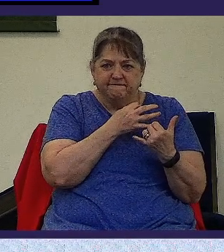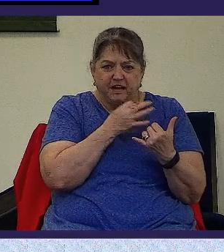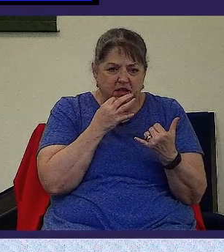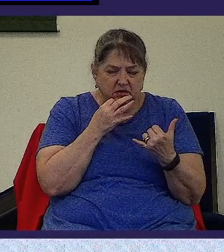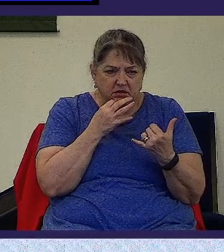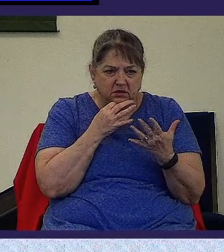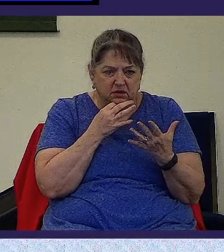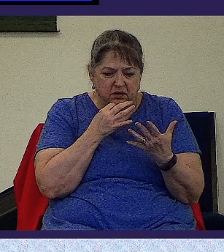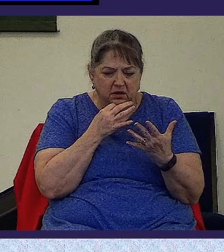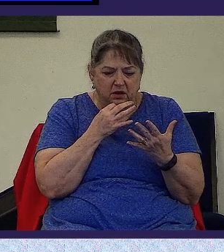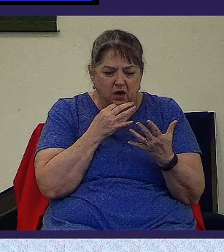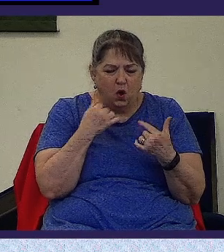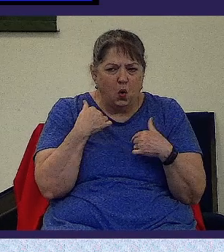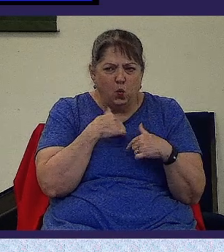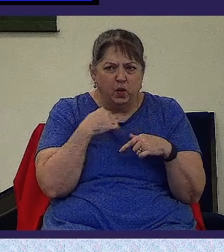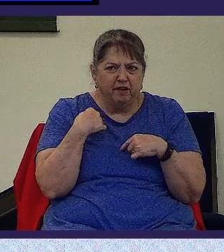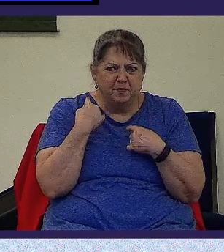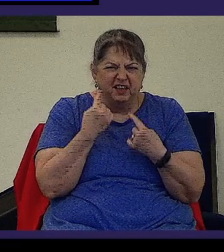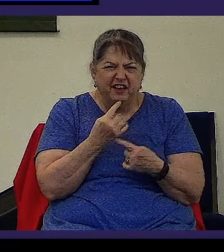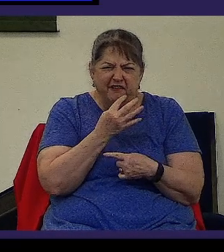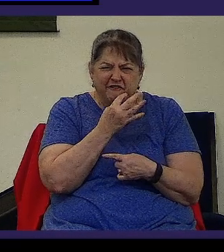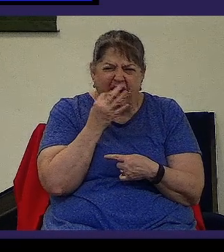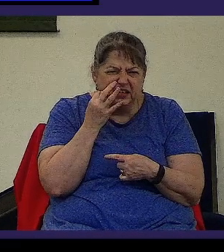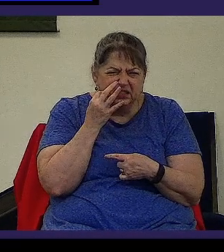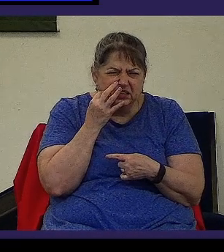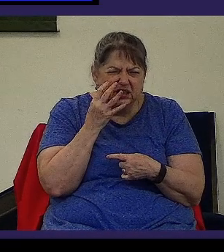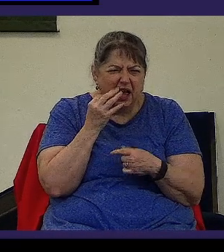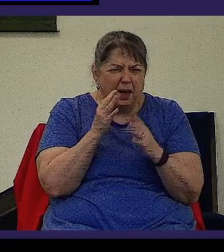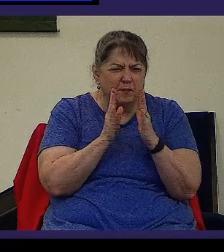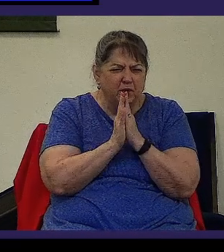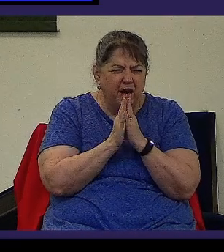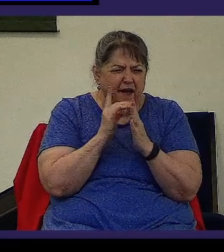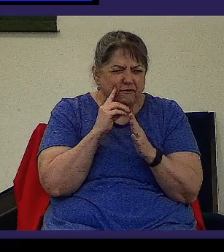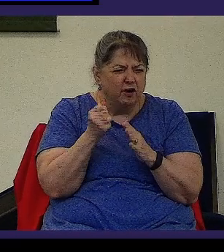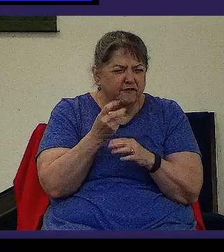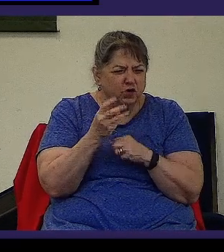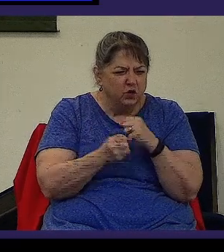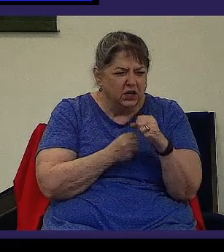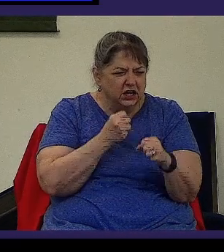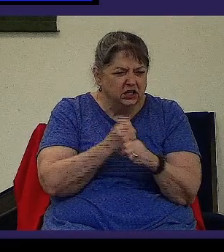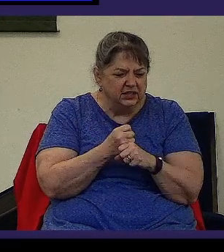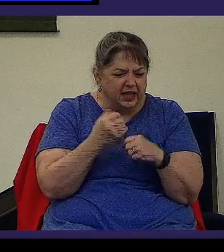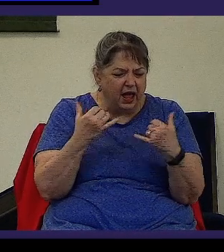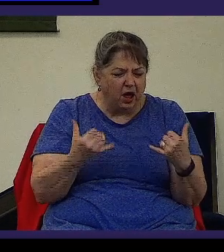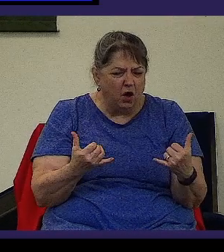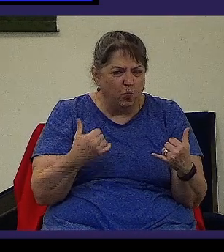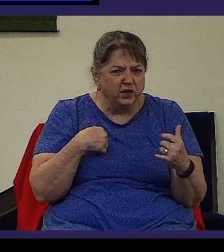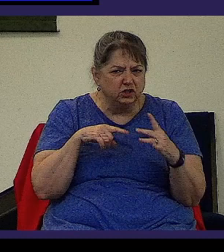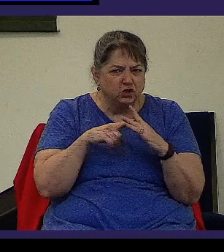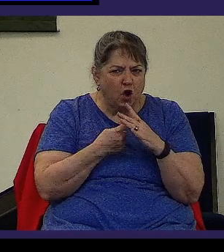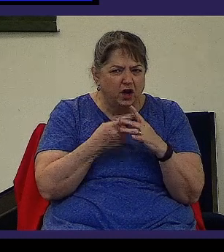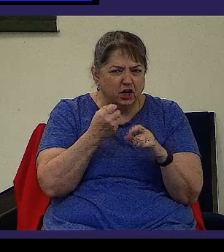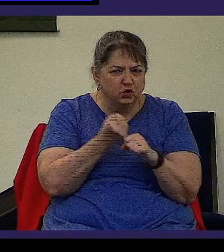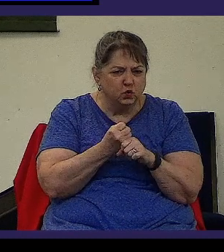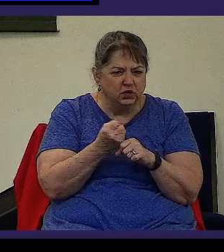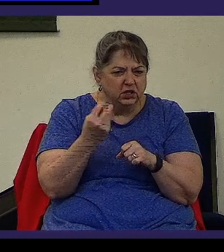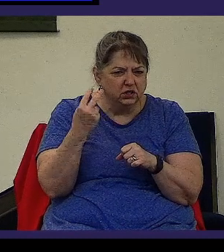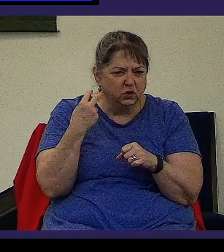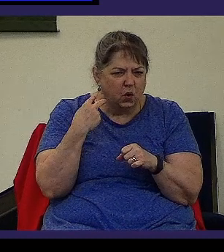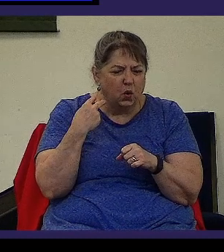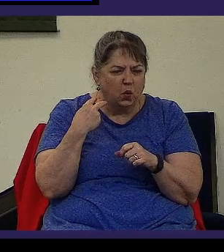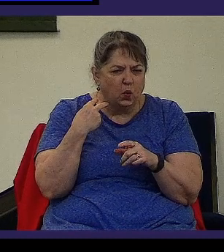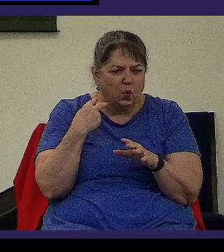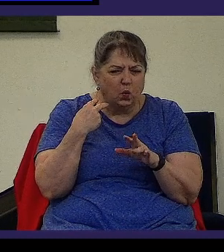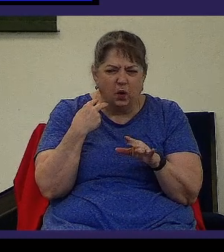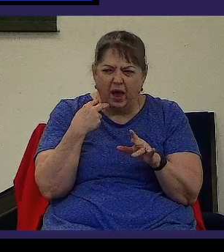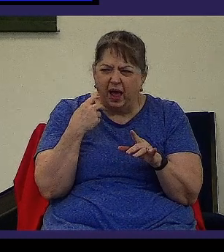started we've been fasting and praying the leadership the board members for several years now but we started this two years ago now um i think it was at